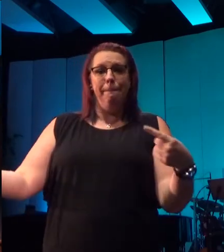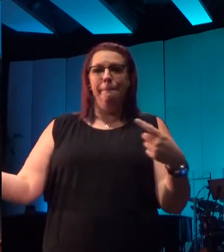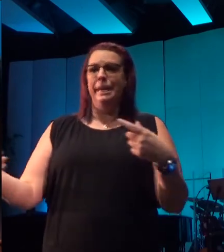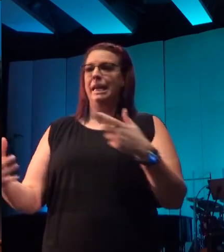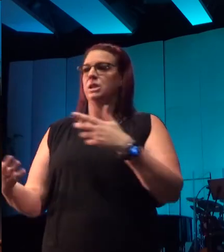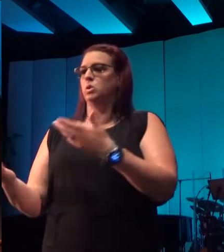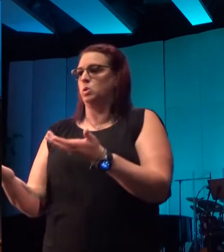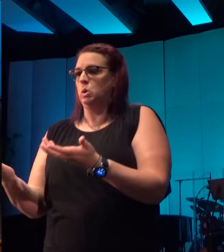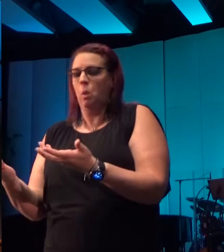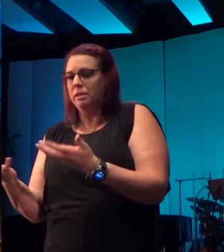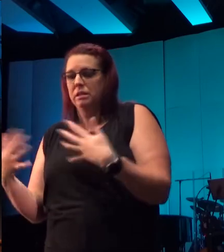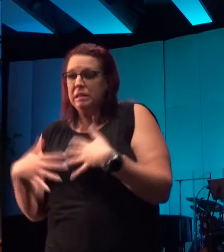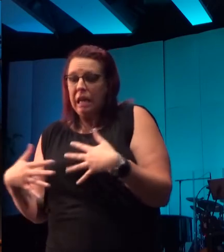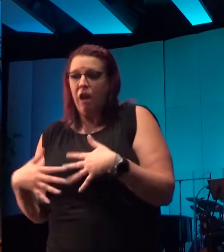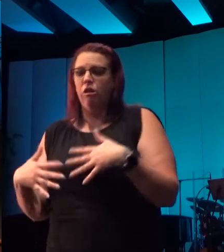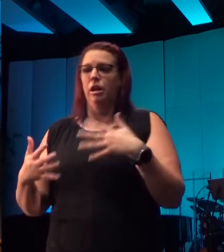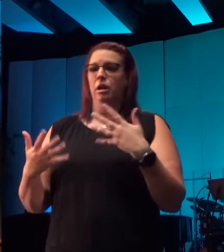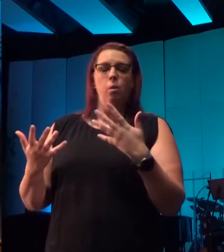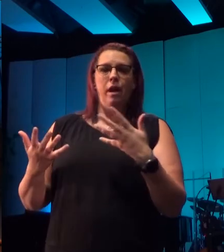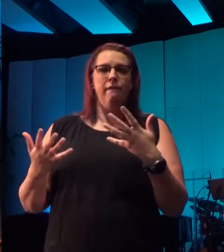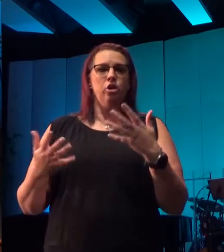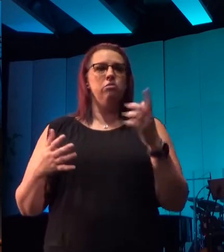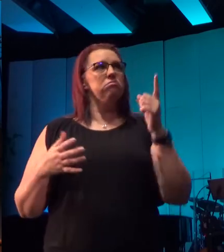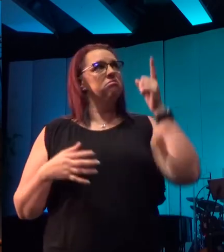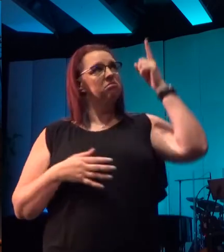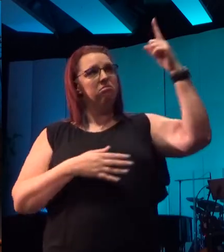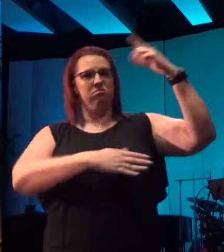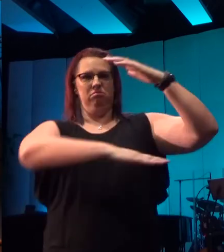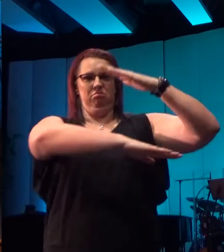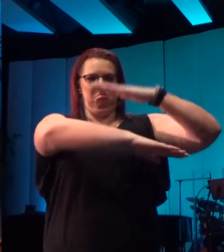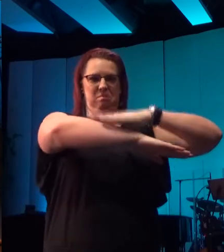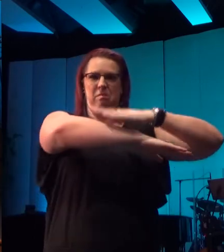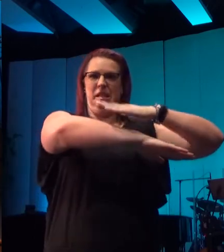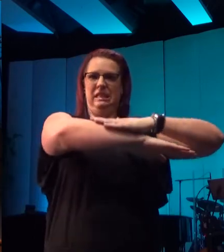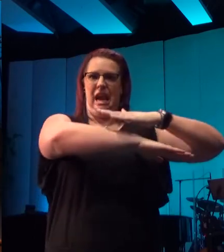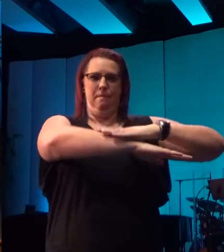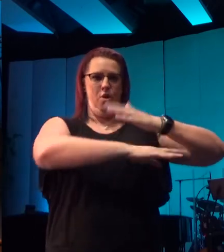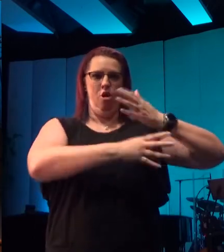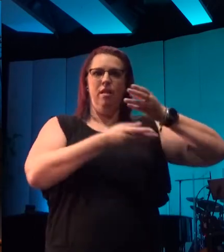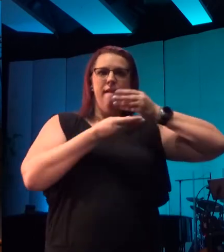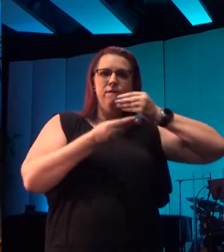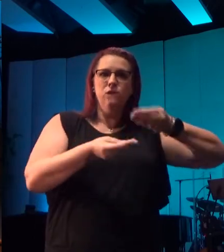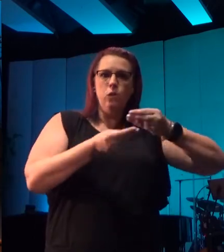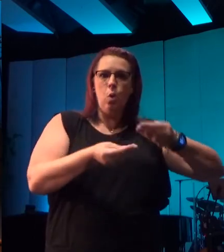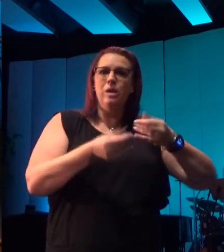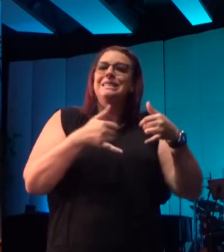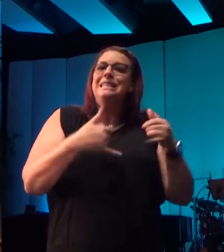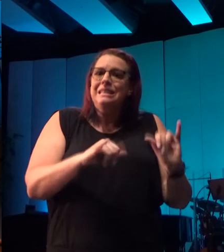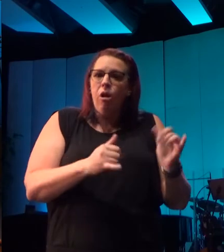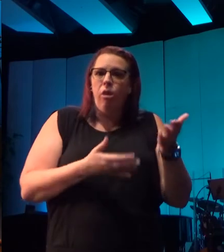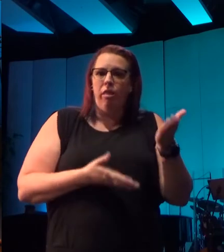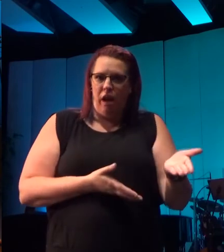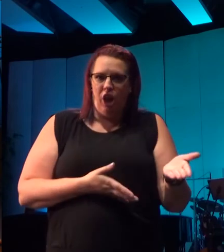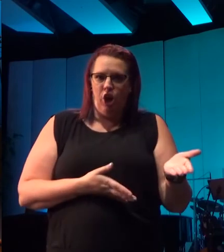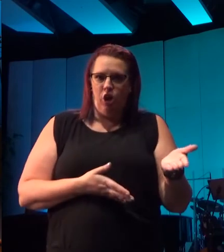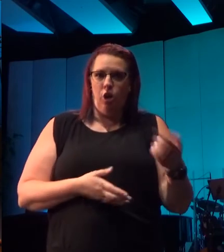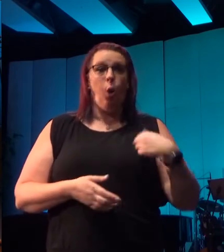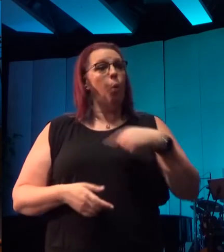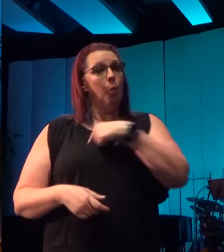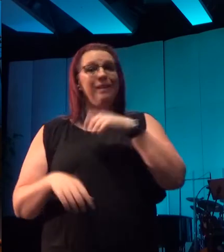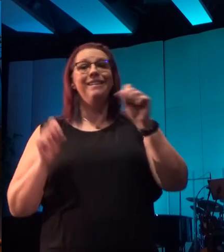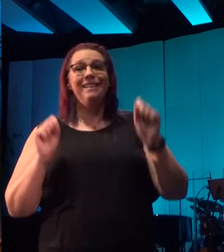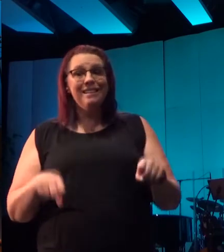the banquet feast of the divine is still spread. It's still spread. And we can partake of that. We